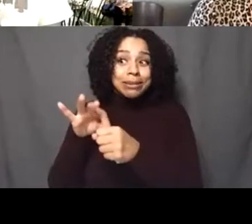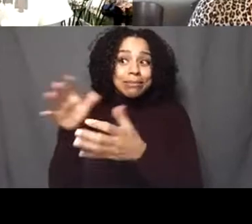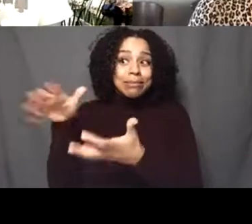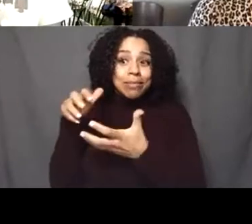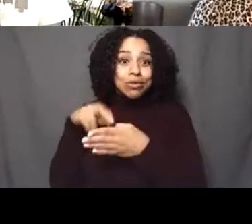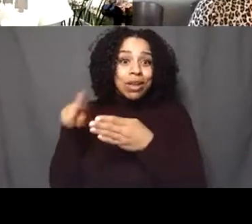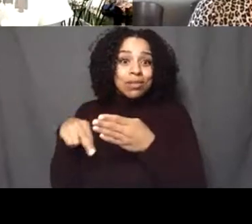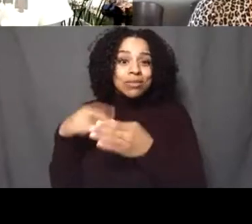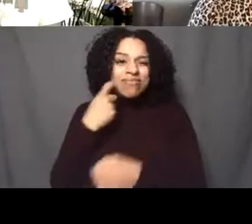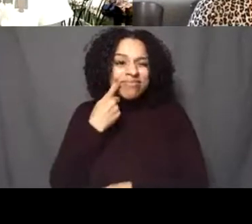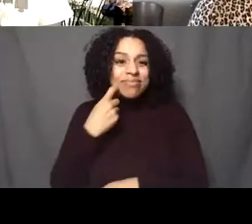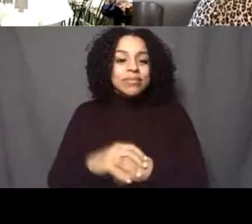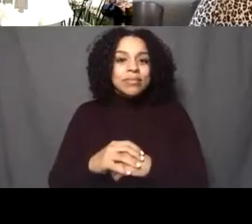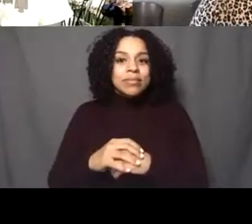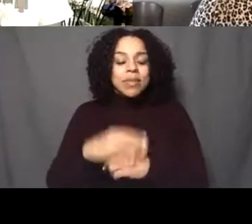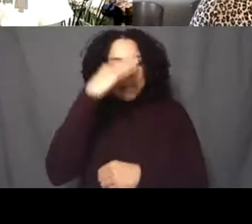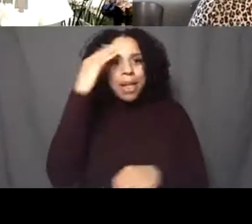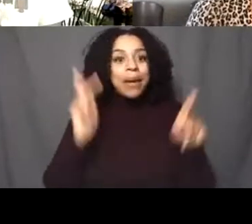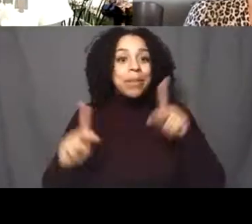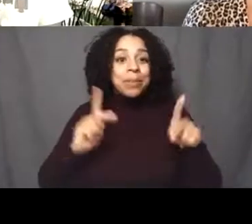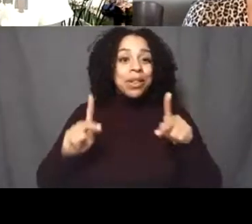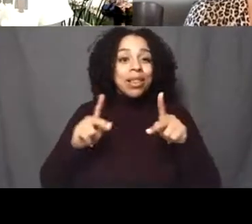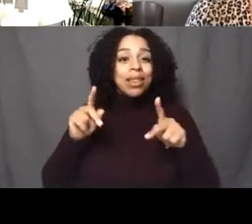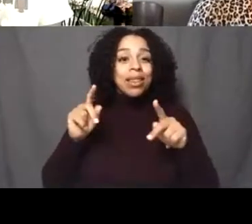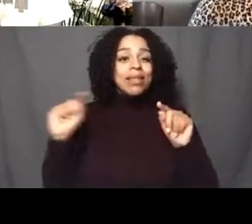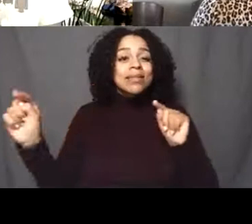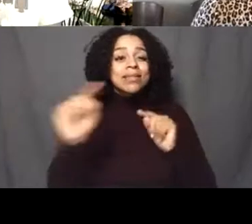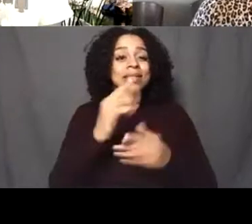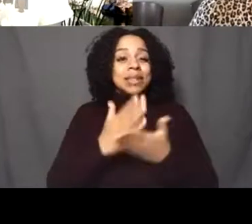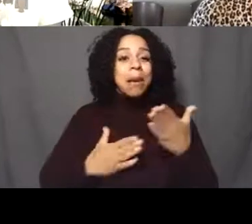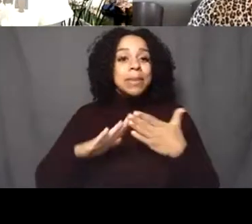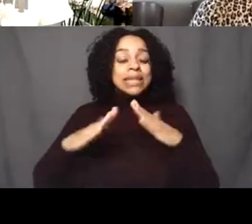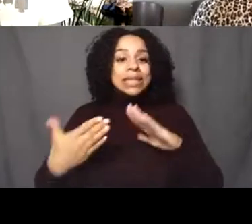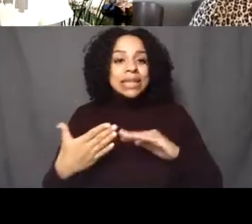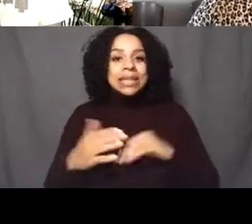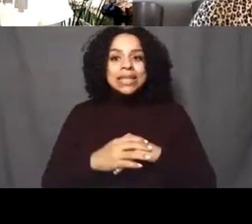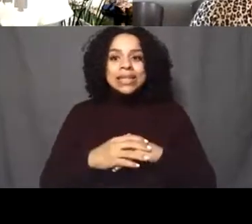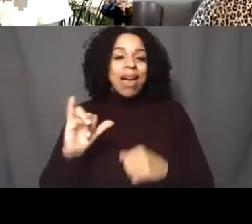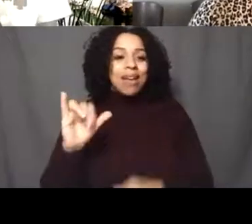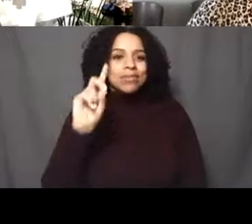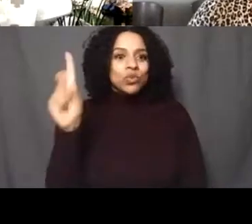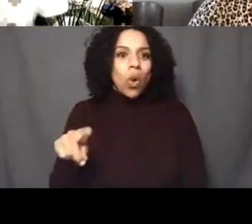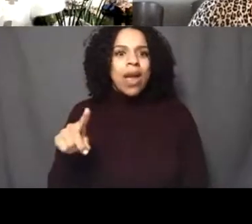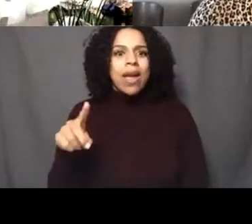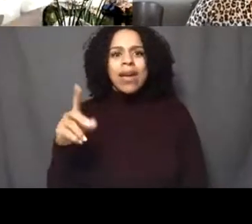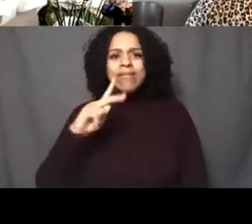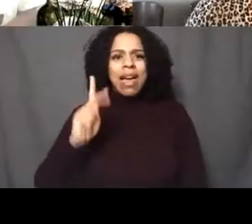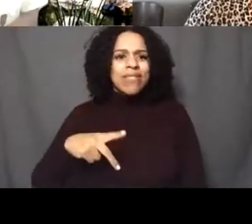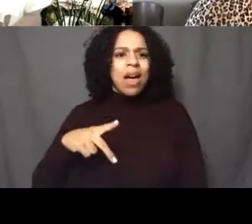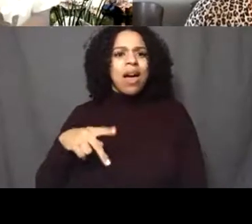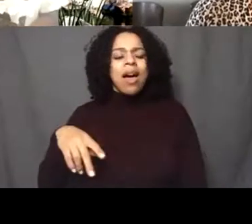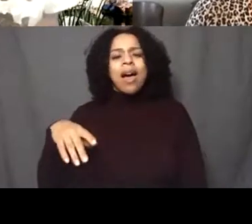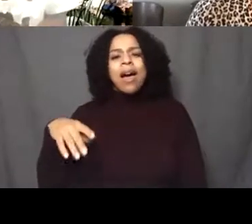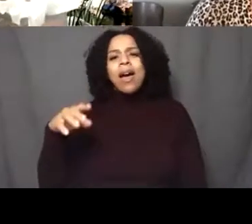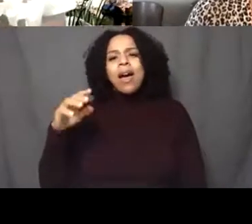cities, Black cities that have been castigated by our society, looked down upon by our society, Detroit, Philadelphia, Milwaukee, Atlanta, whether